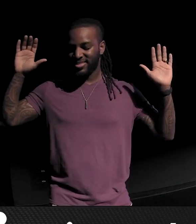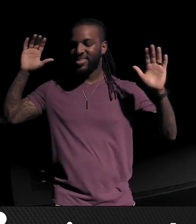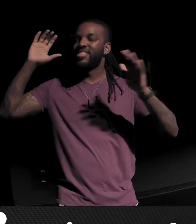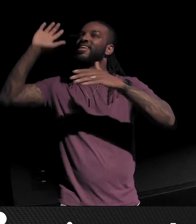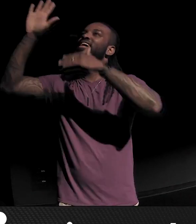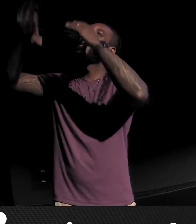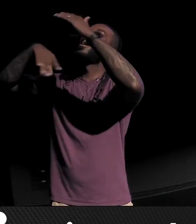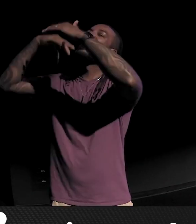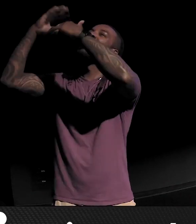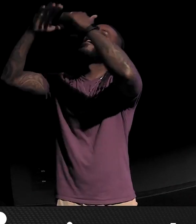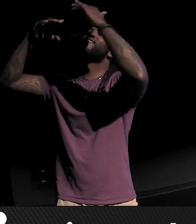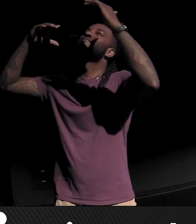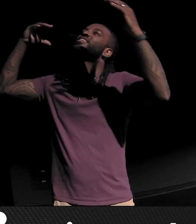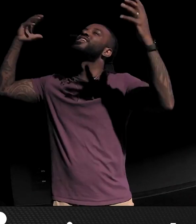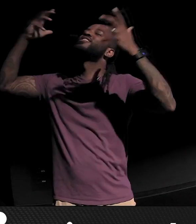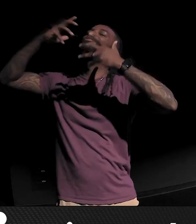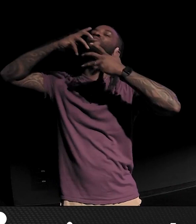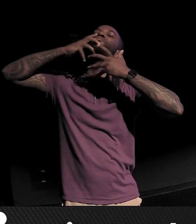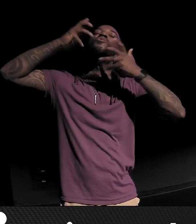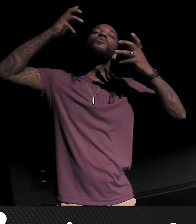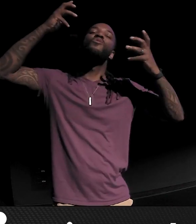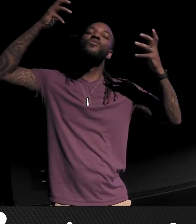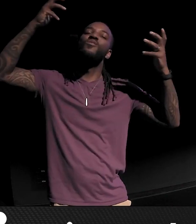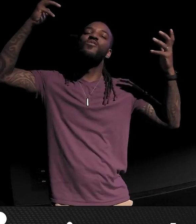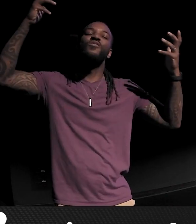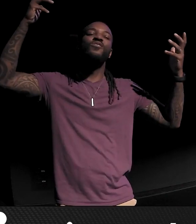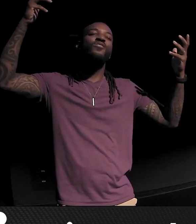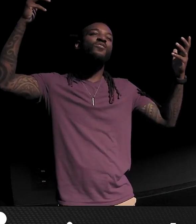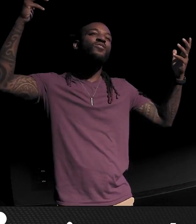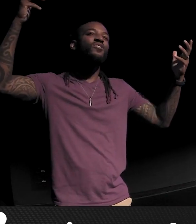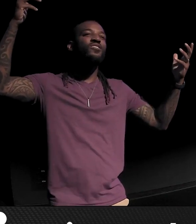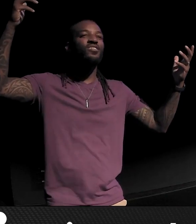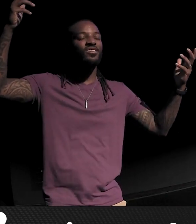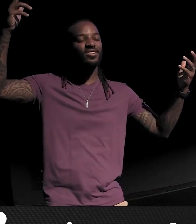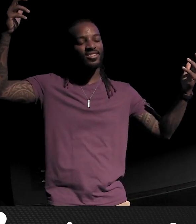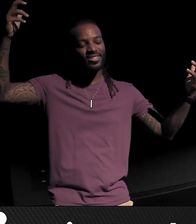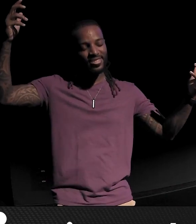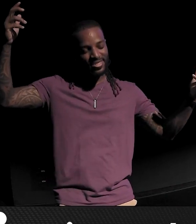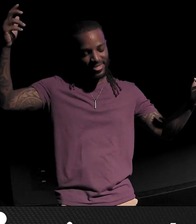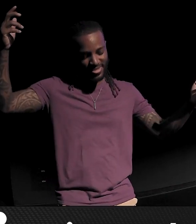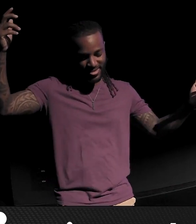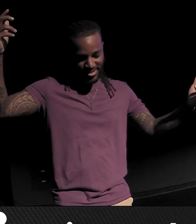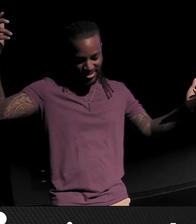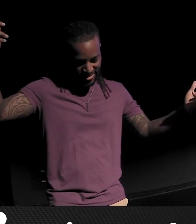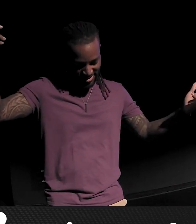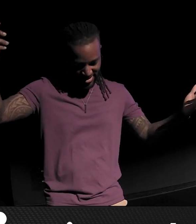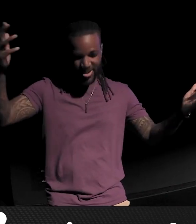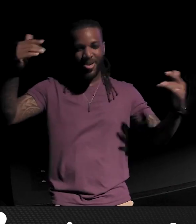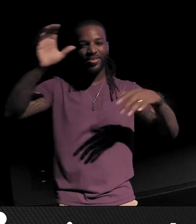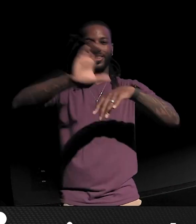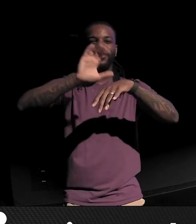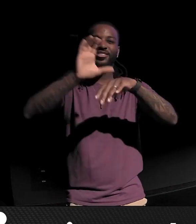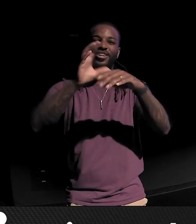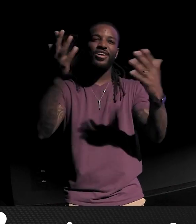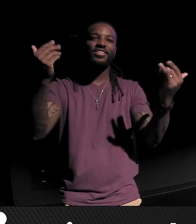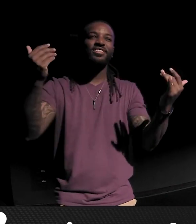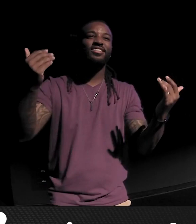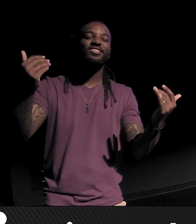as the heavens roared. Come on, church, let's sing today. All hail.